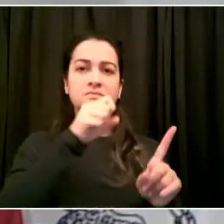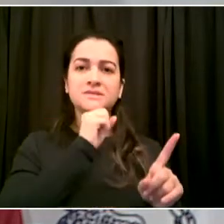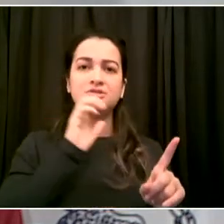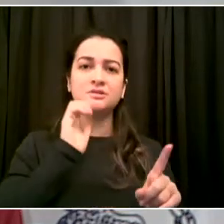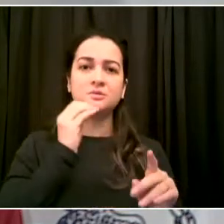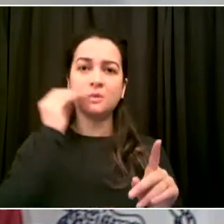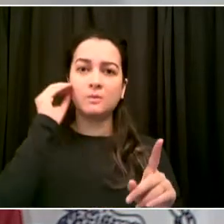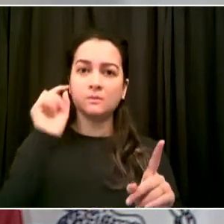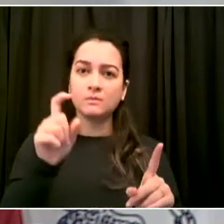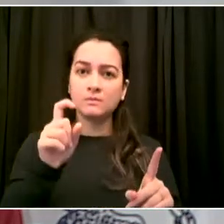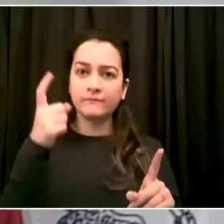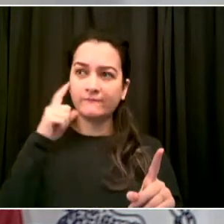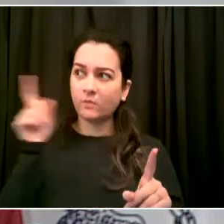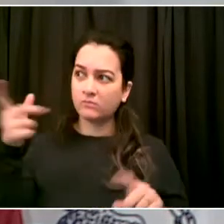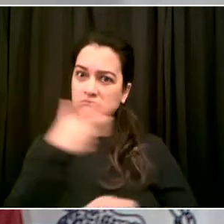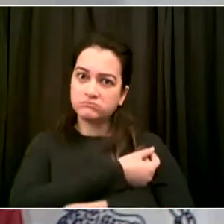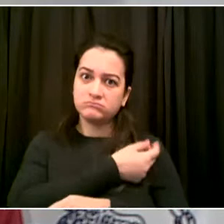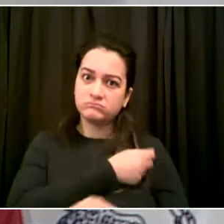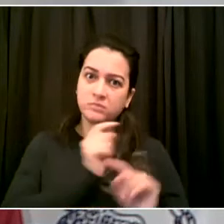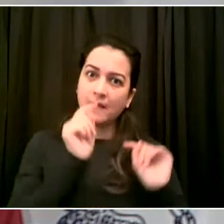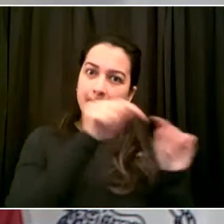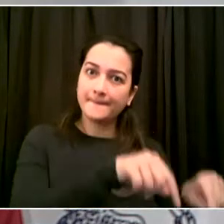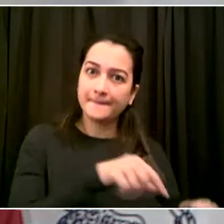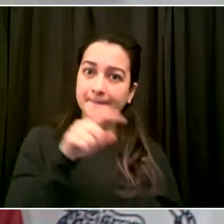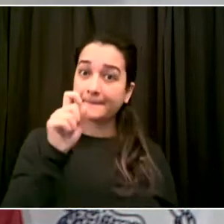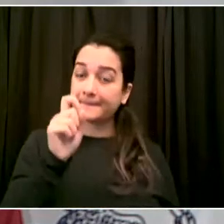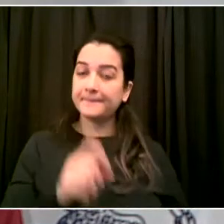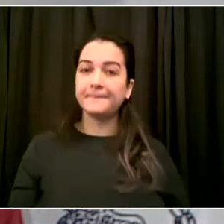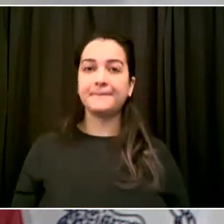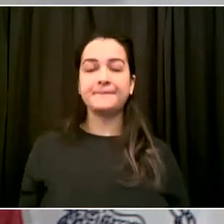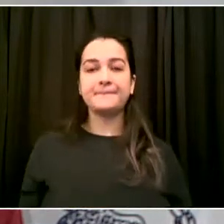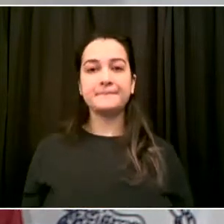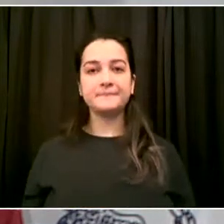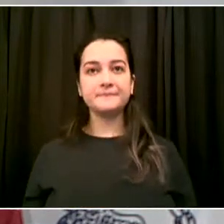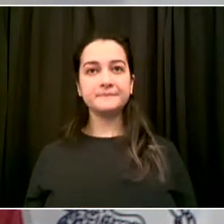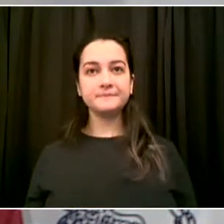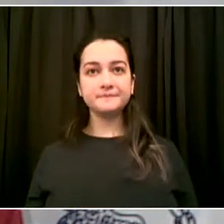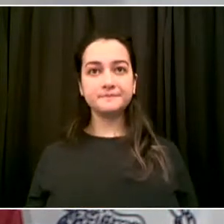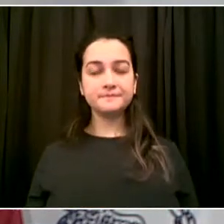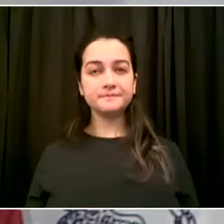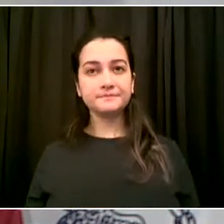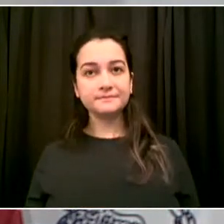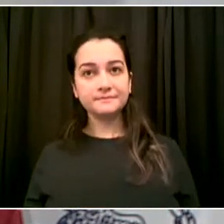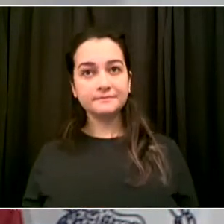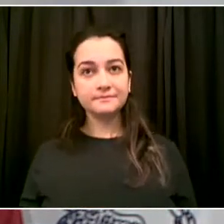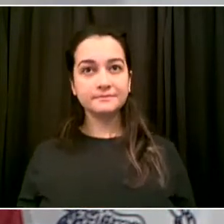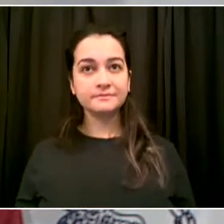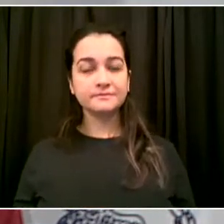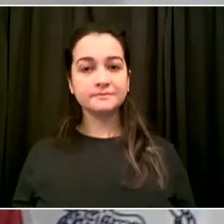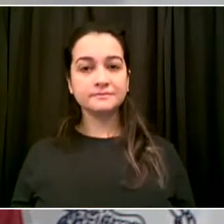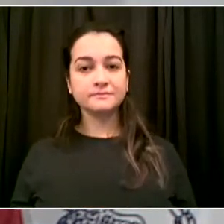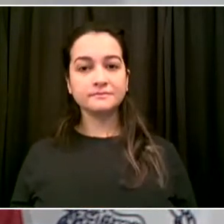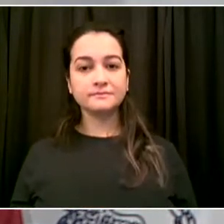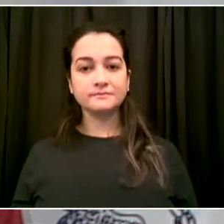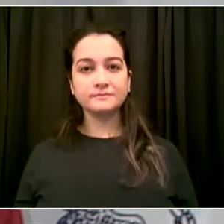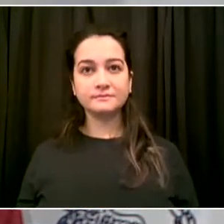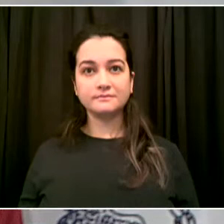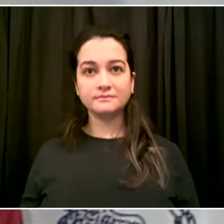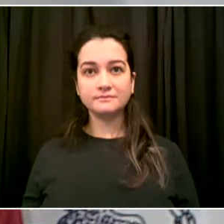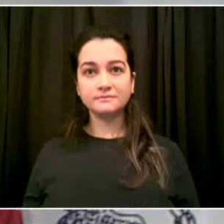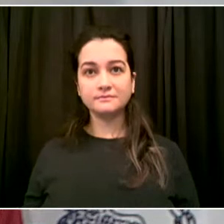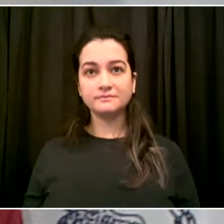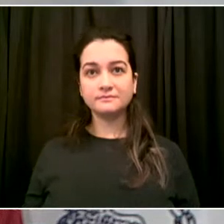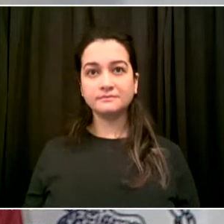on the naturally occurring retirement communities where we'll have the vaccination centers right there in the buildings, the effort to